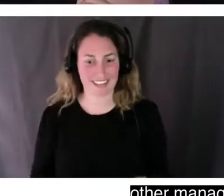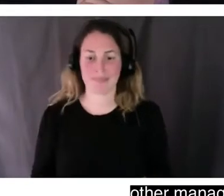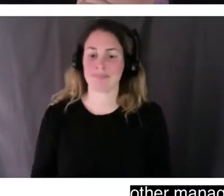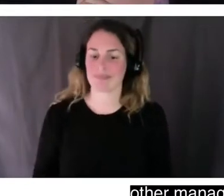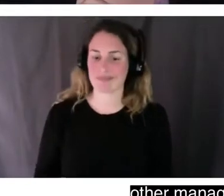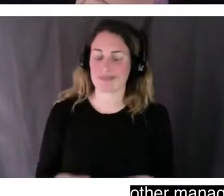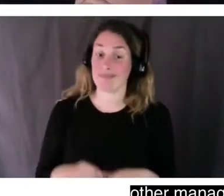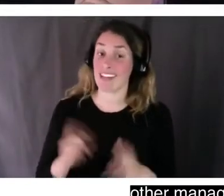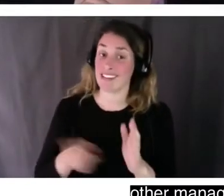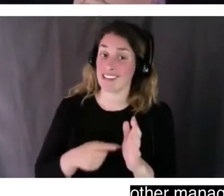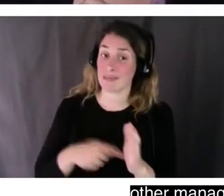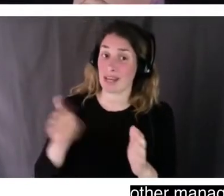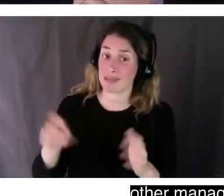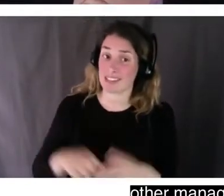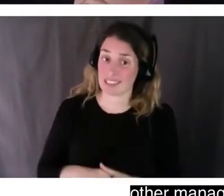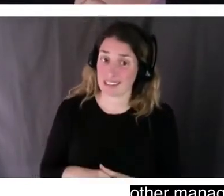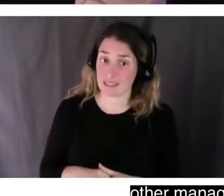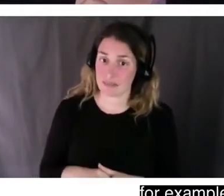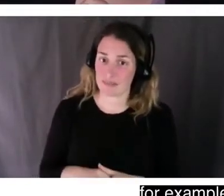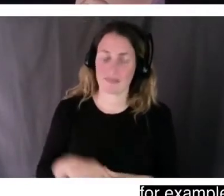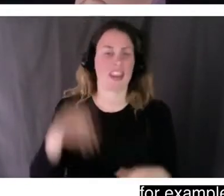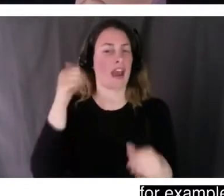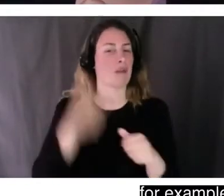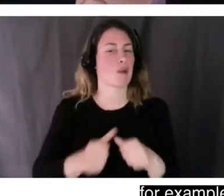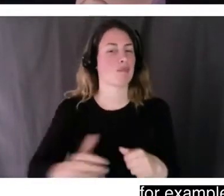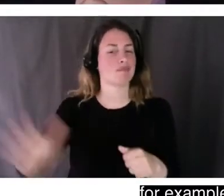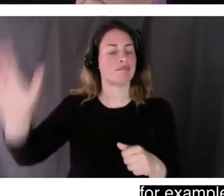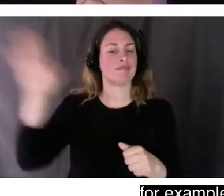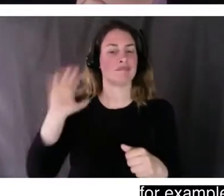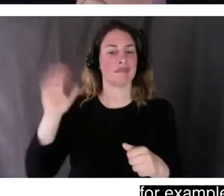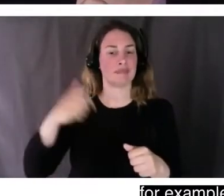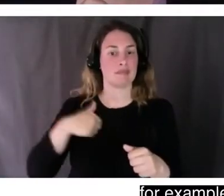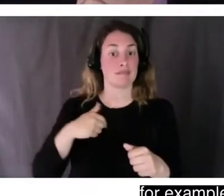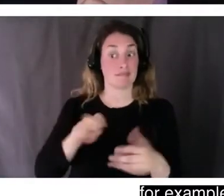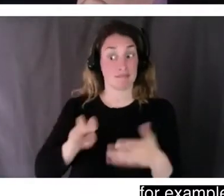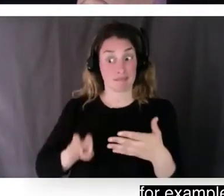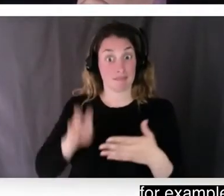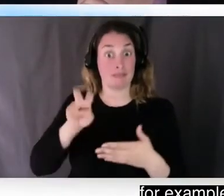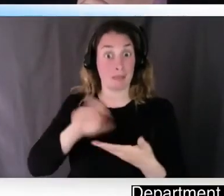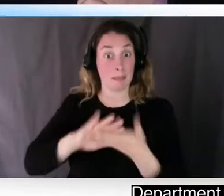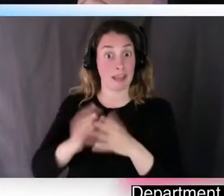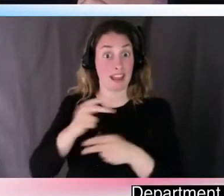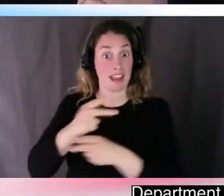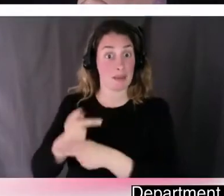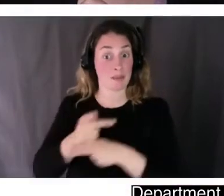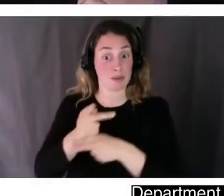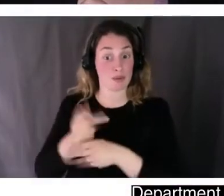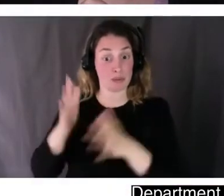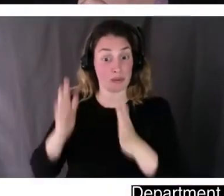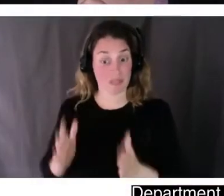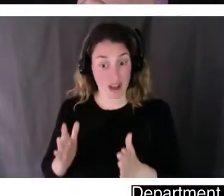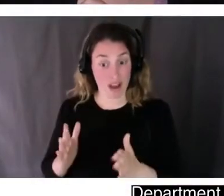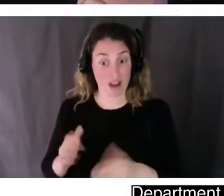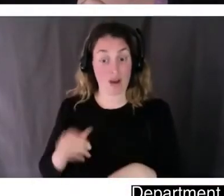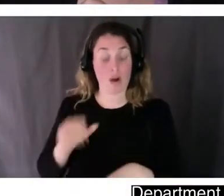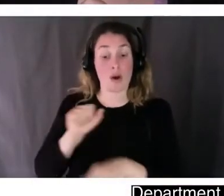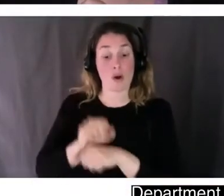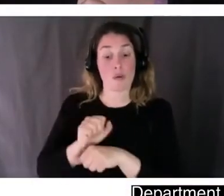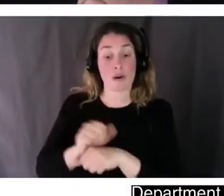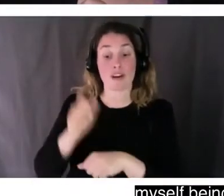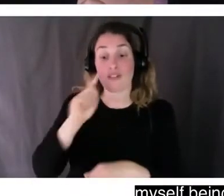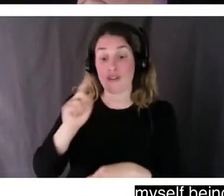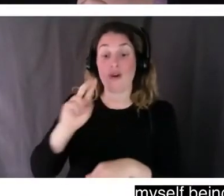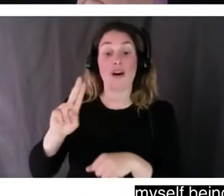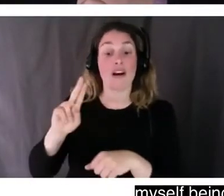other managers. When I became a supervisor, for example, you know, the first time I was working for the Department of National Defense, and